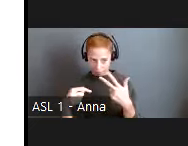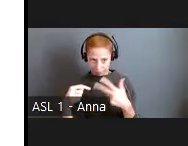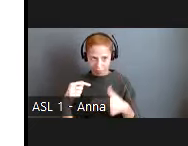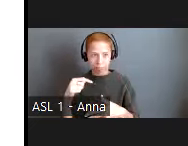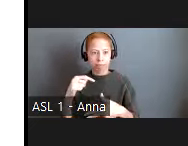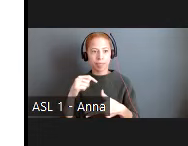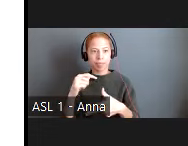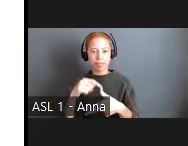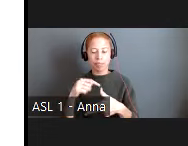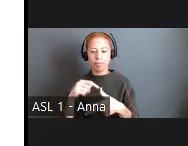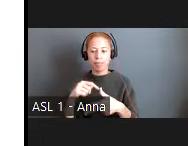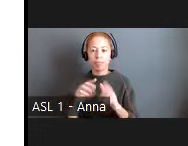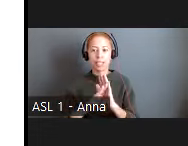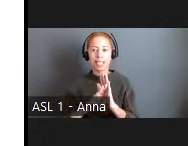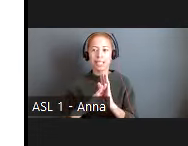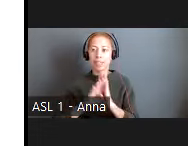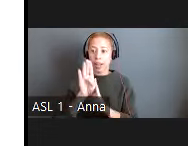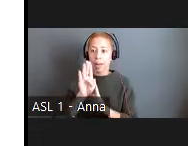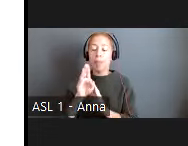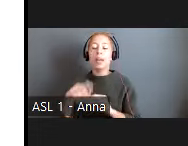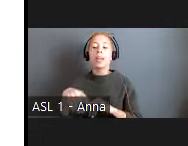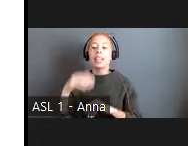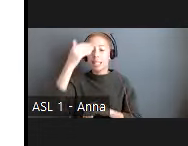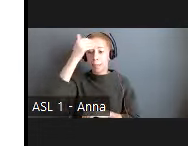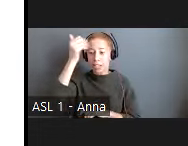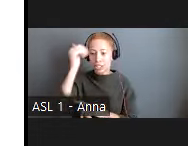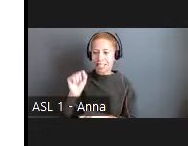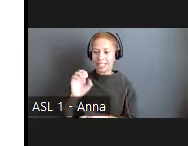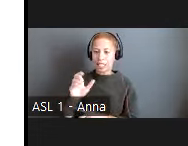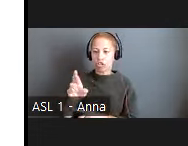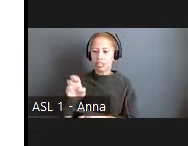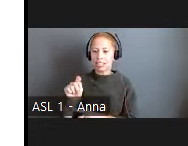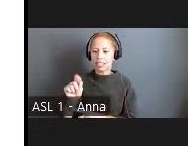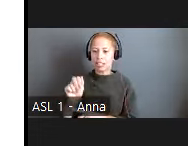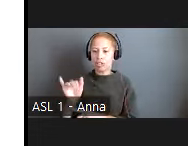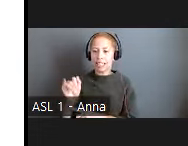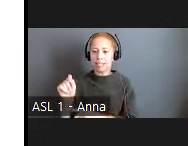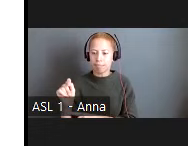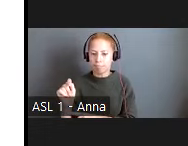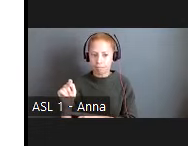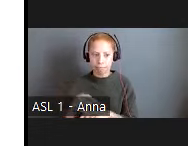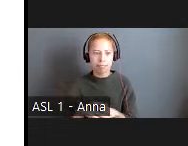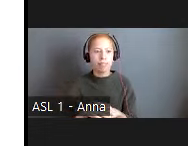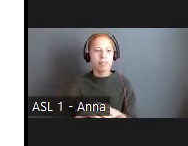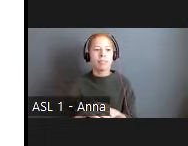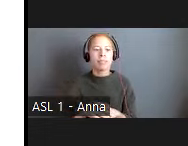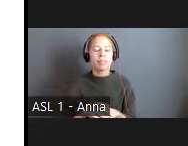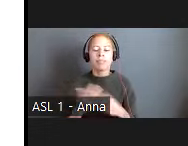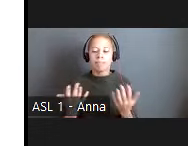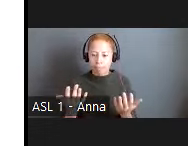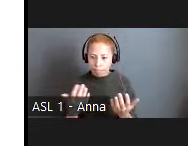develop a dementia secretariat. One of the issues with dementia is because it goes